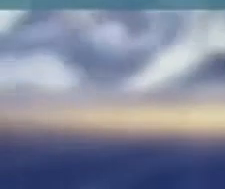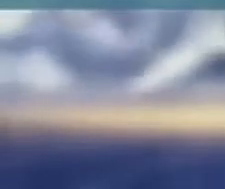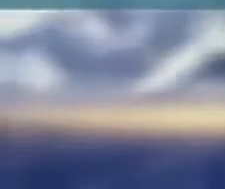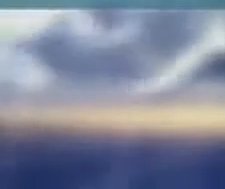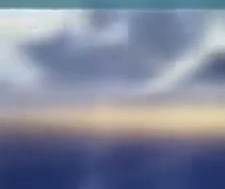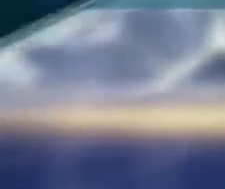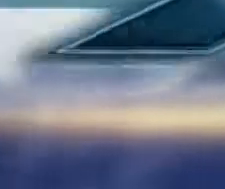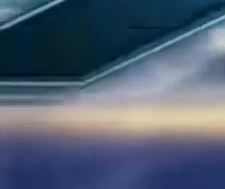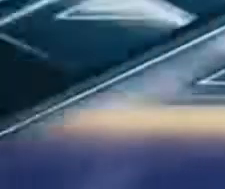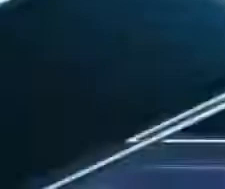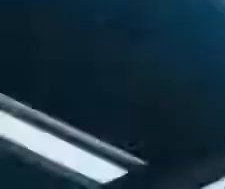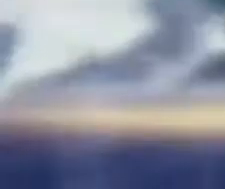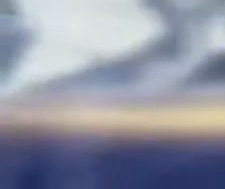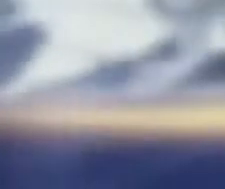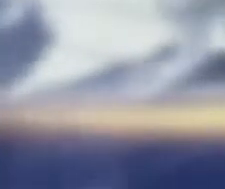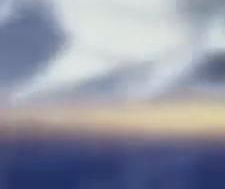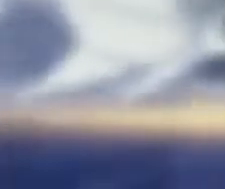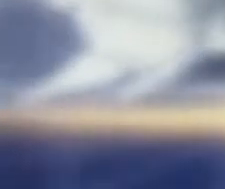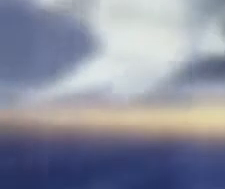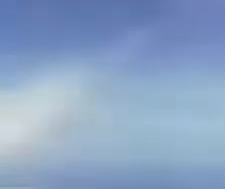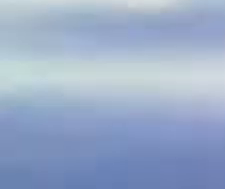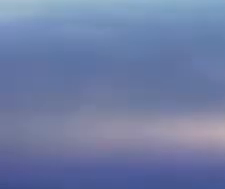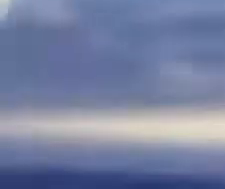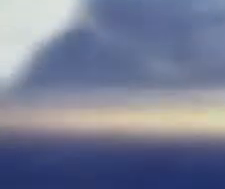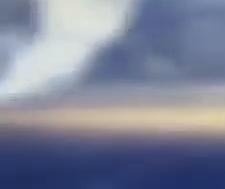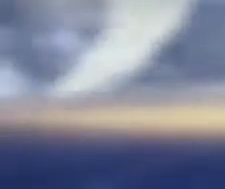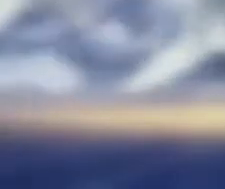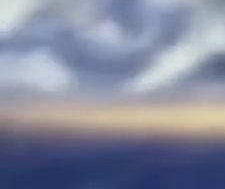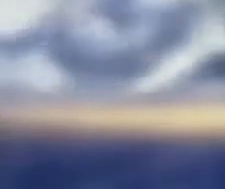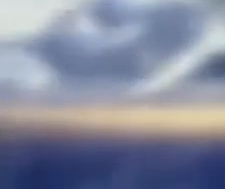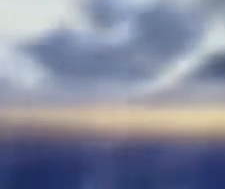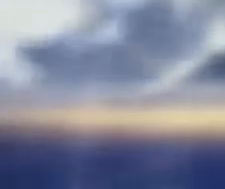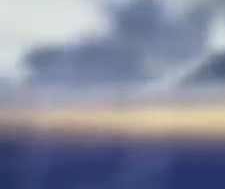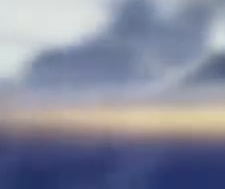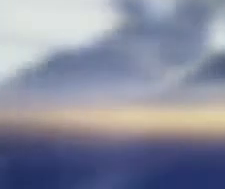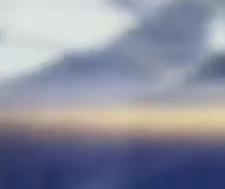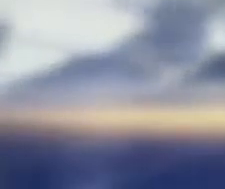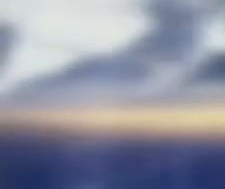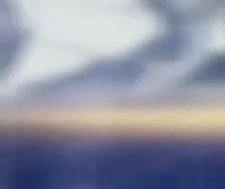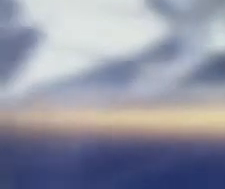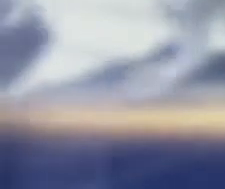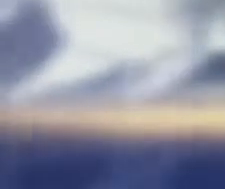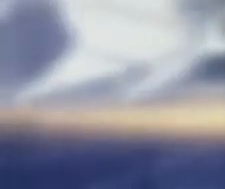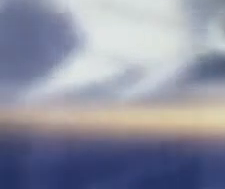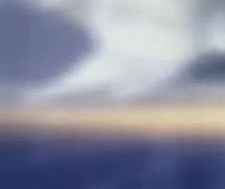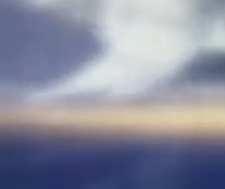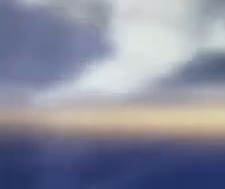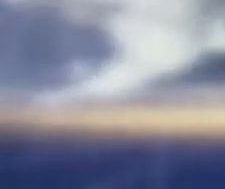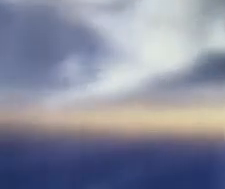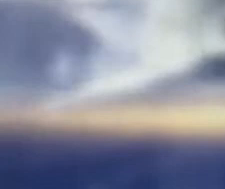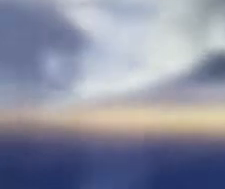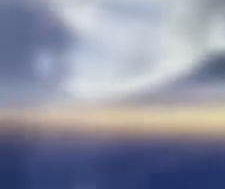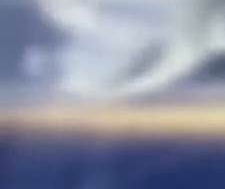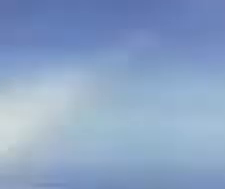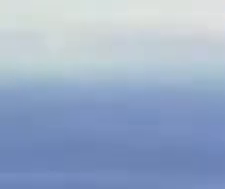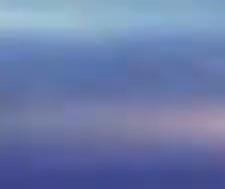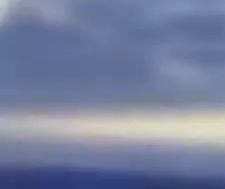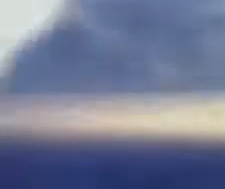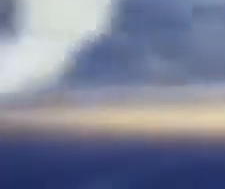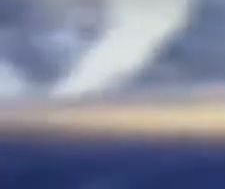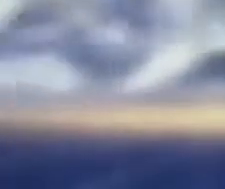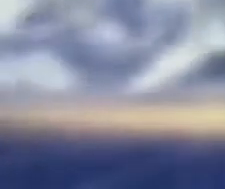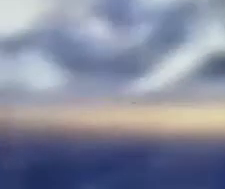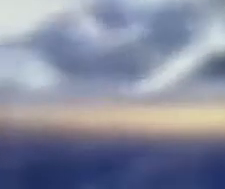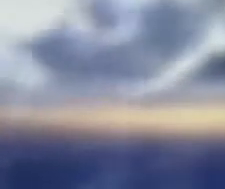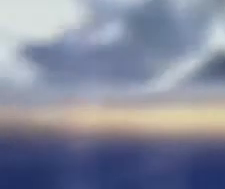will be made on that route shortly. And in international business news, McDonald's CEO Jim Skinner, who is responsible for turning the fast